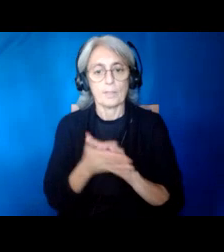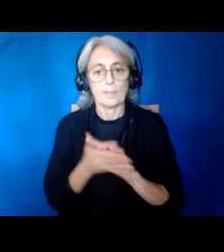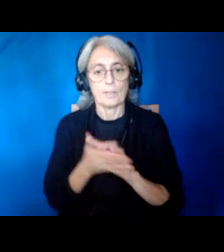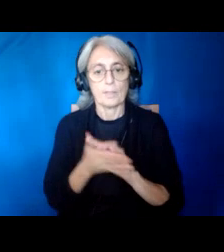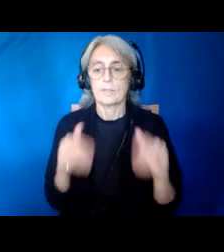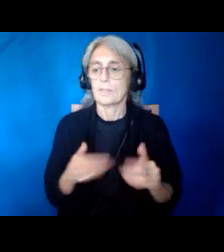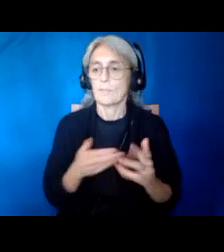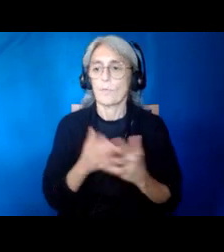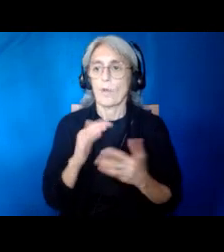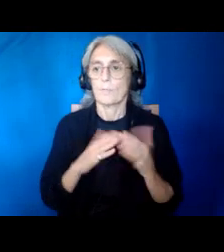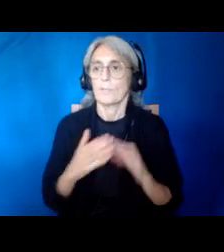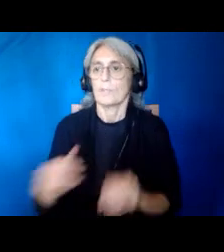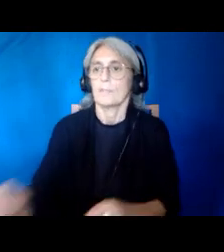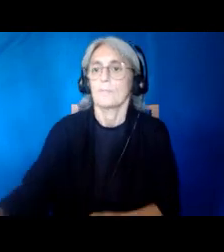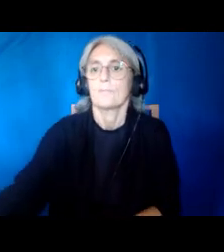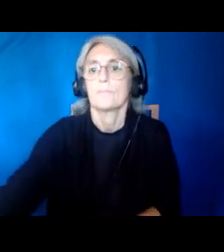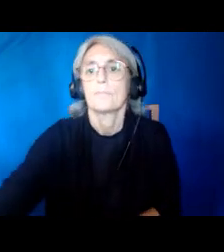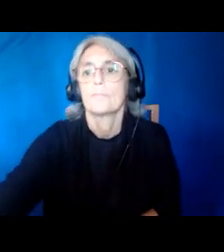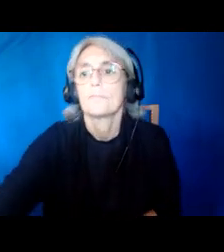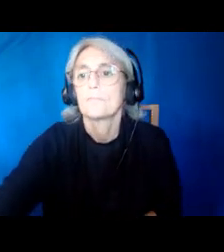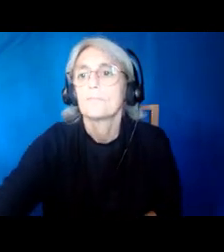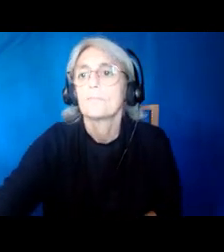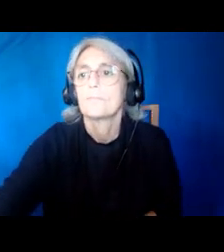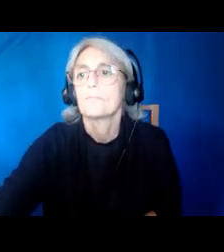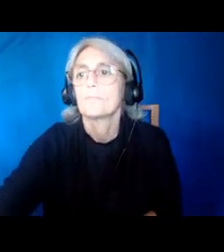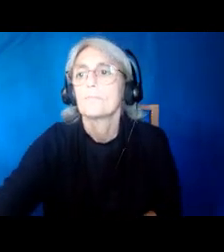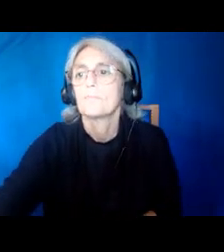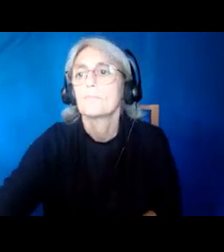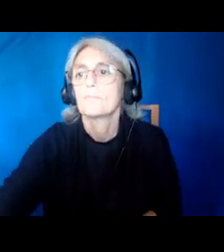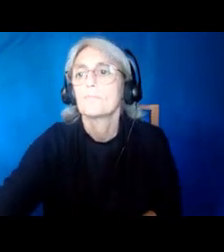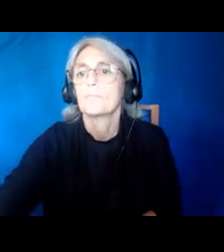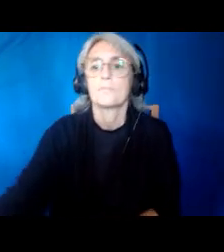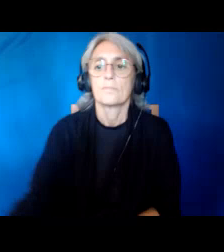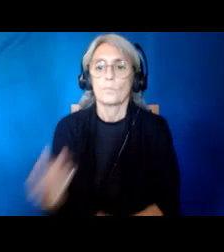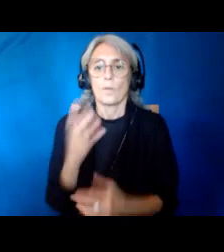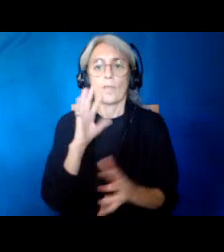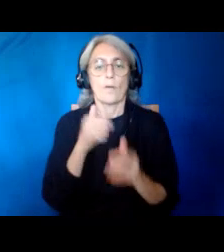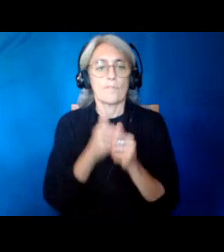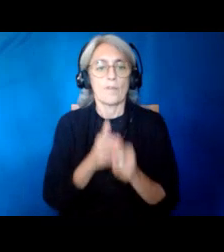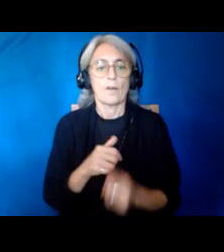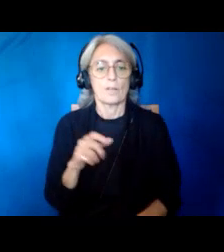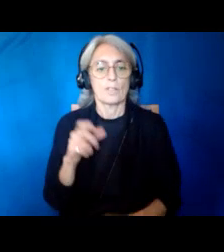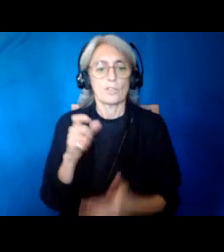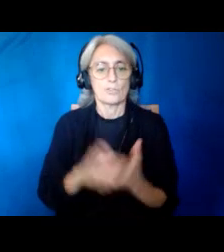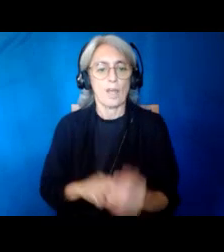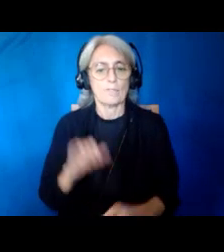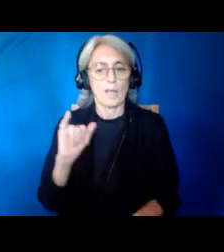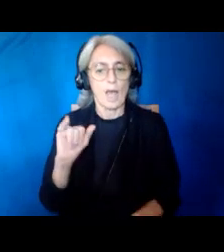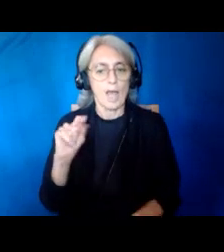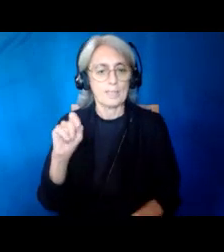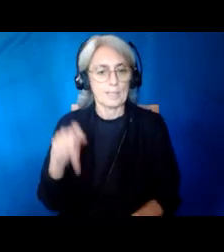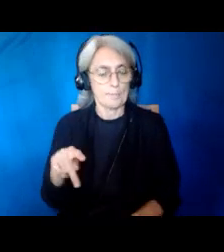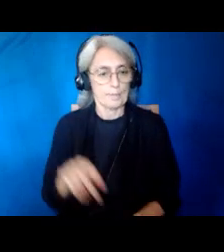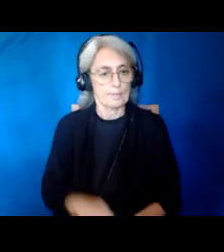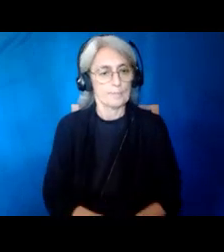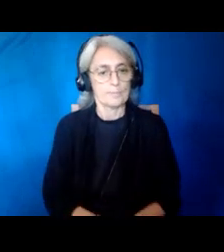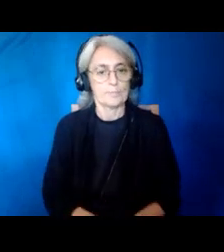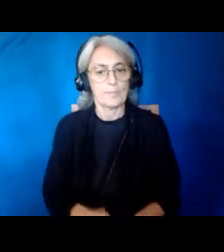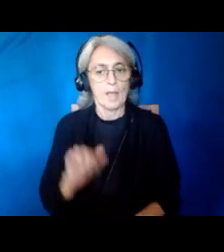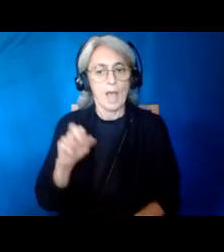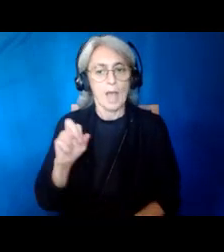communities. One upcoming item that I'll be following is a draft ITIP and public hearing. The ITIP has served as an